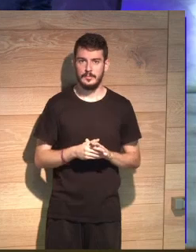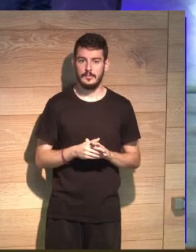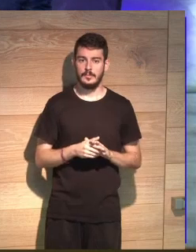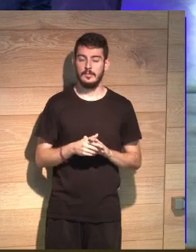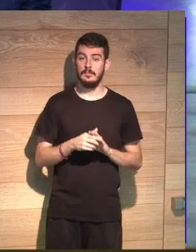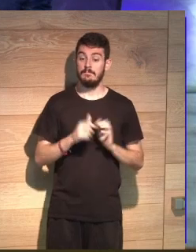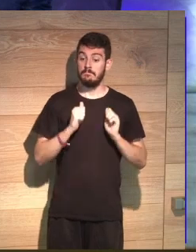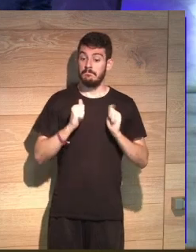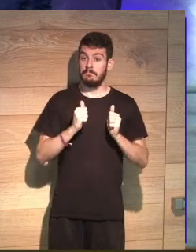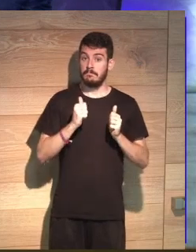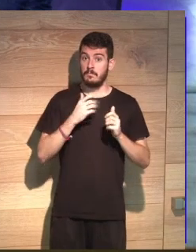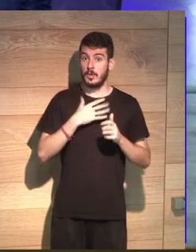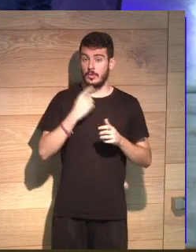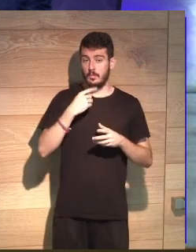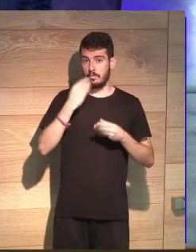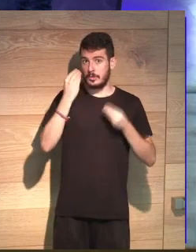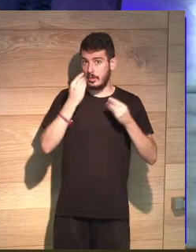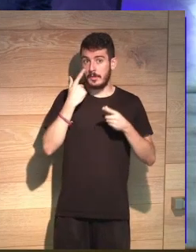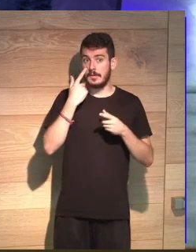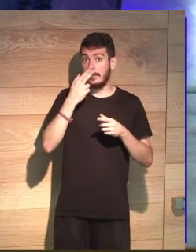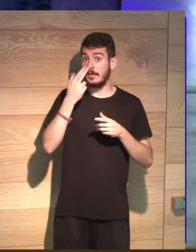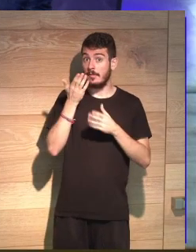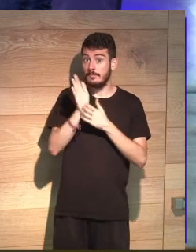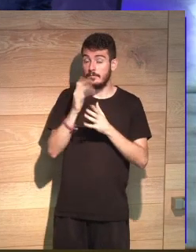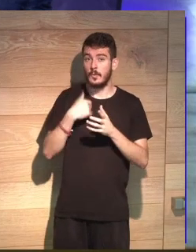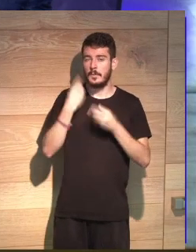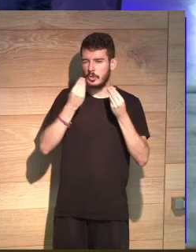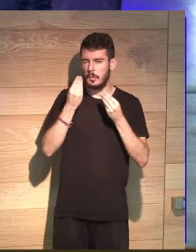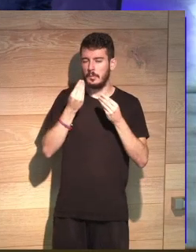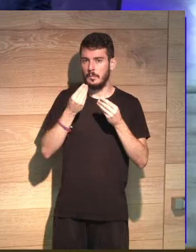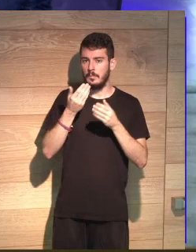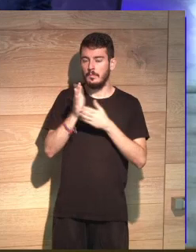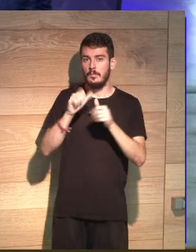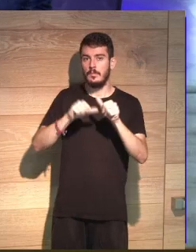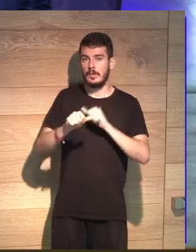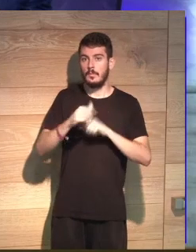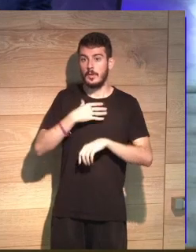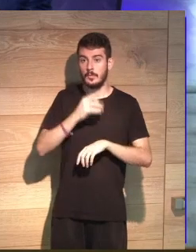to be delivered in the right doses, so to speak. I think we can start